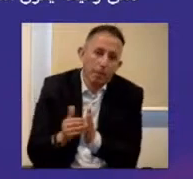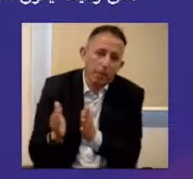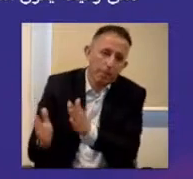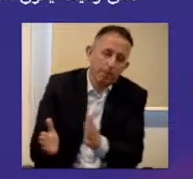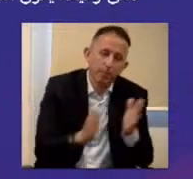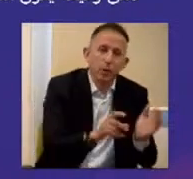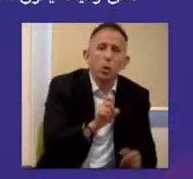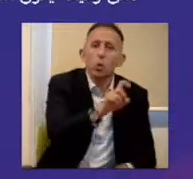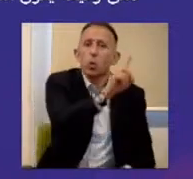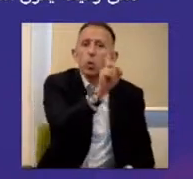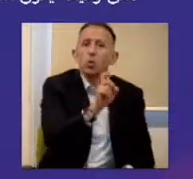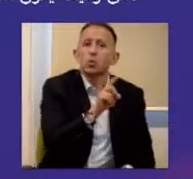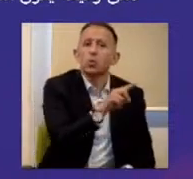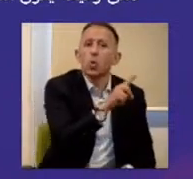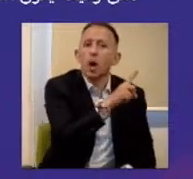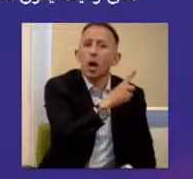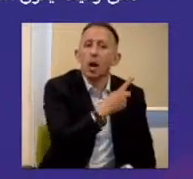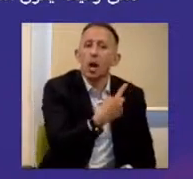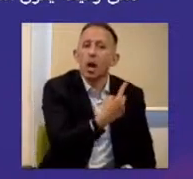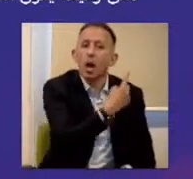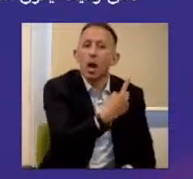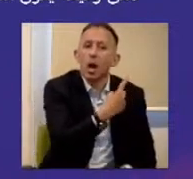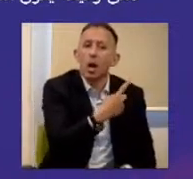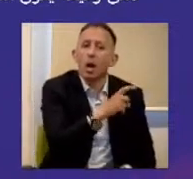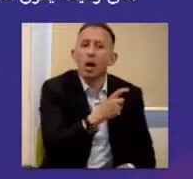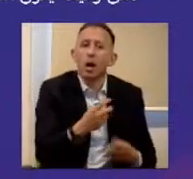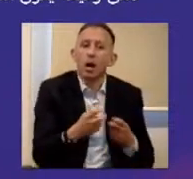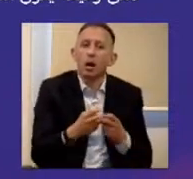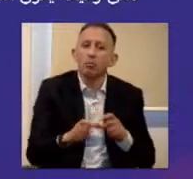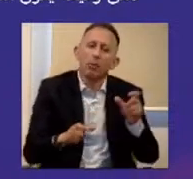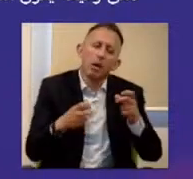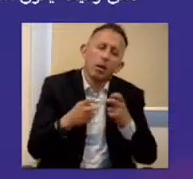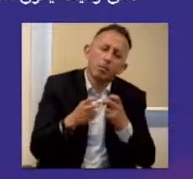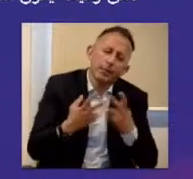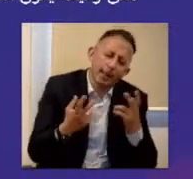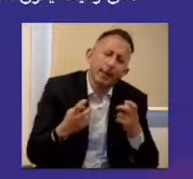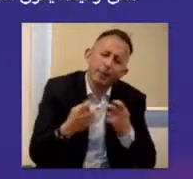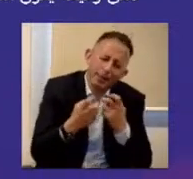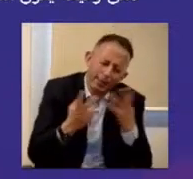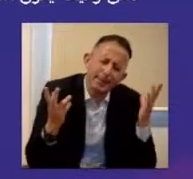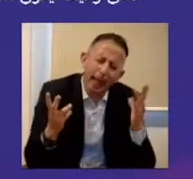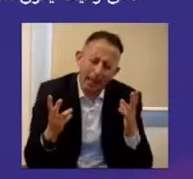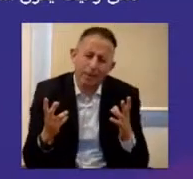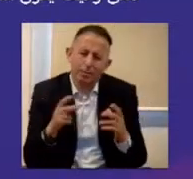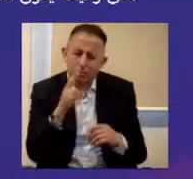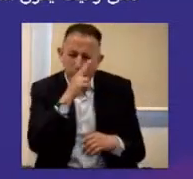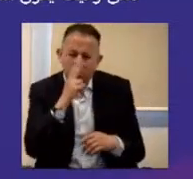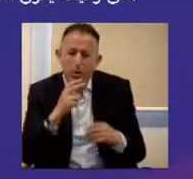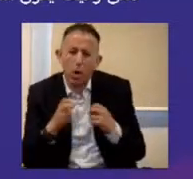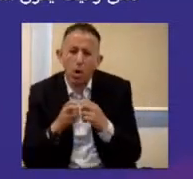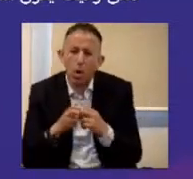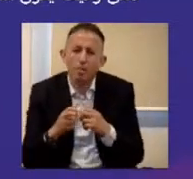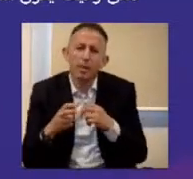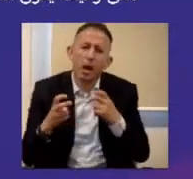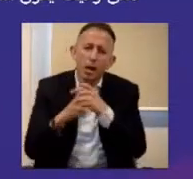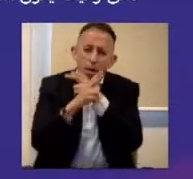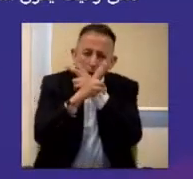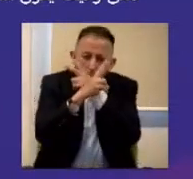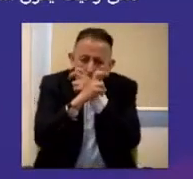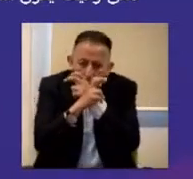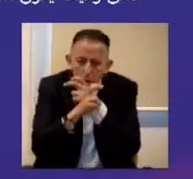rabbits every year, and at the first year you have X rabbits. After 3 years, you have 27X minus